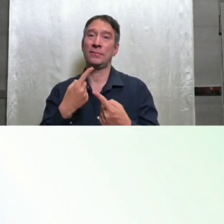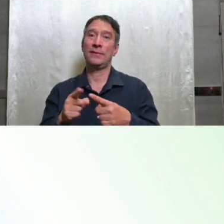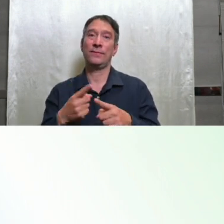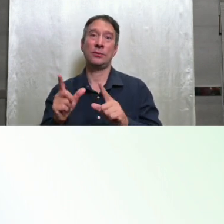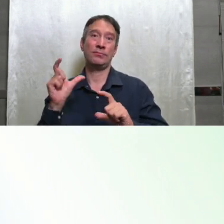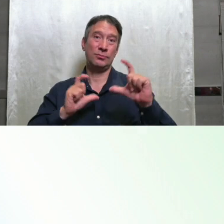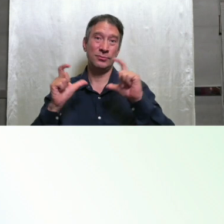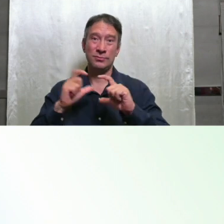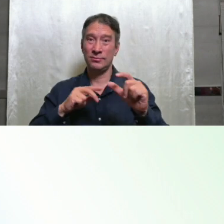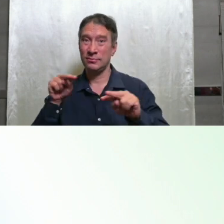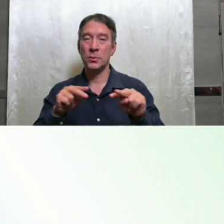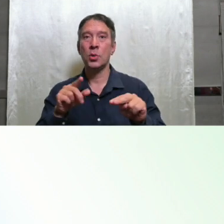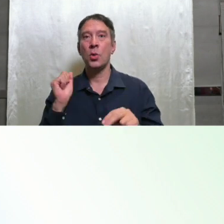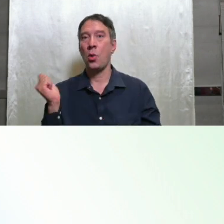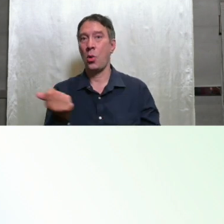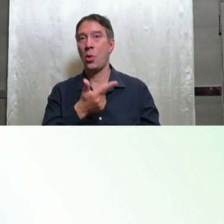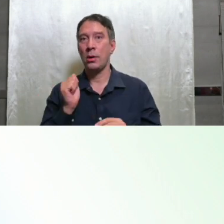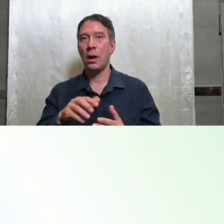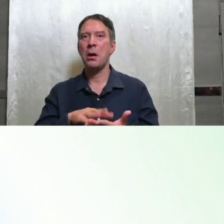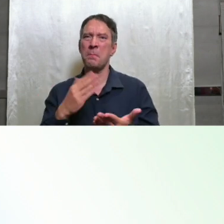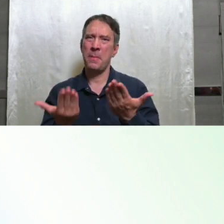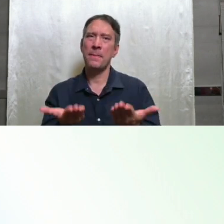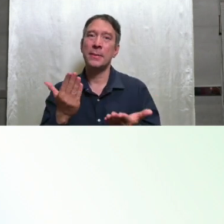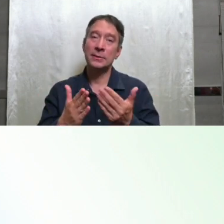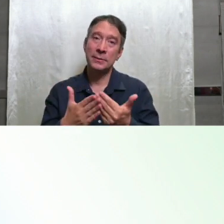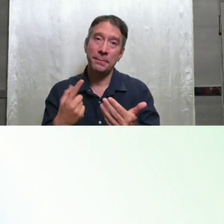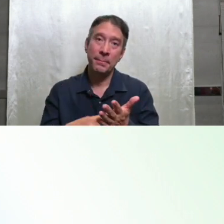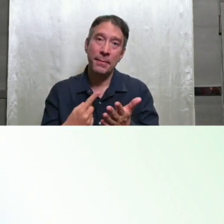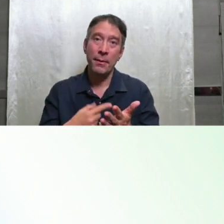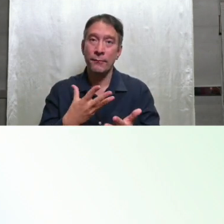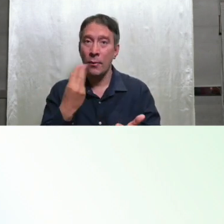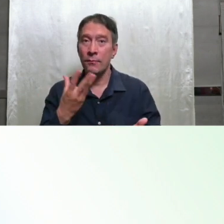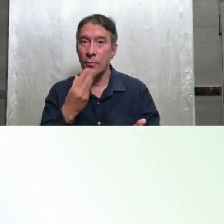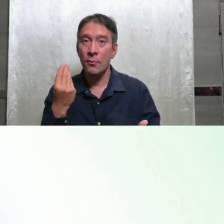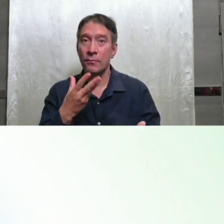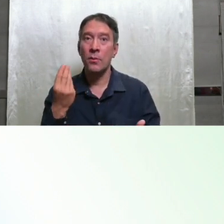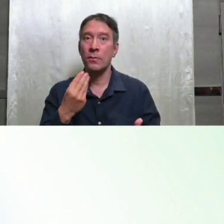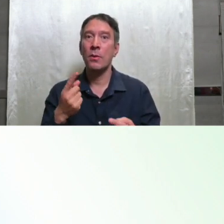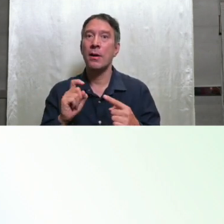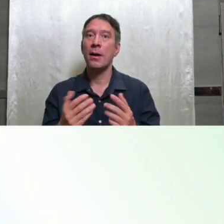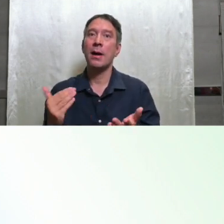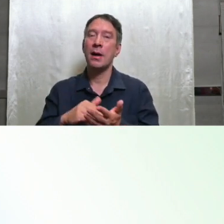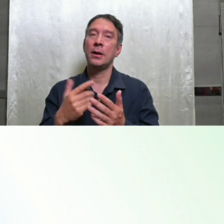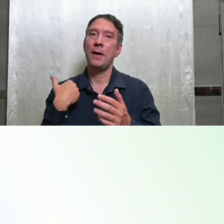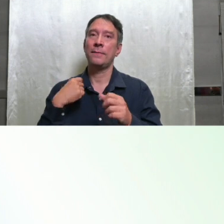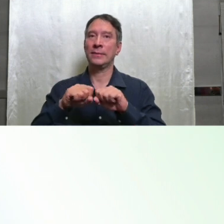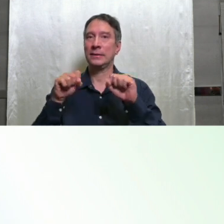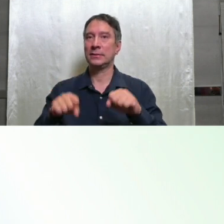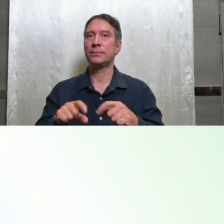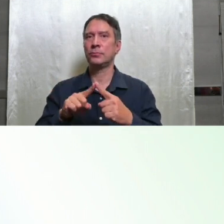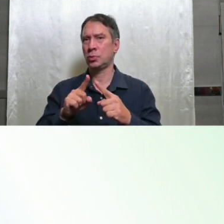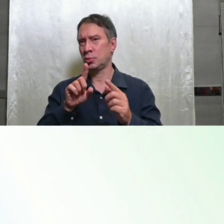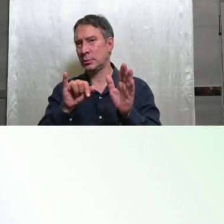already use, like Telegram, and deliver reminders, motivators, and contents for them to refresh what they've learned directly to